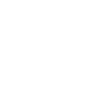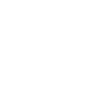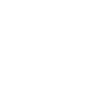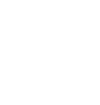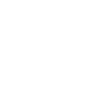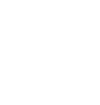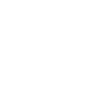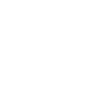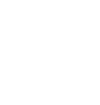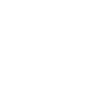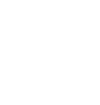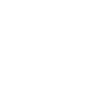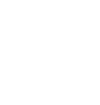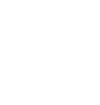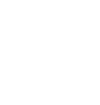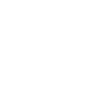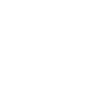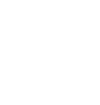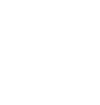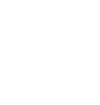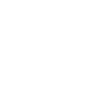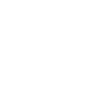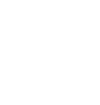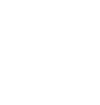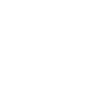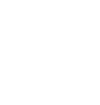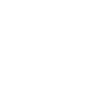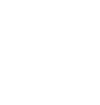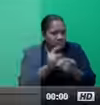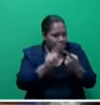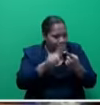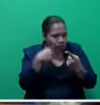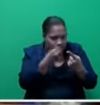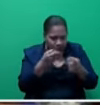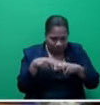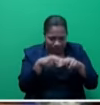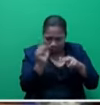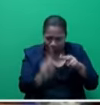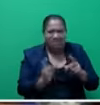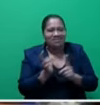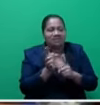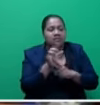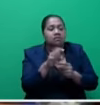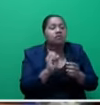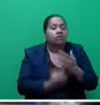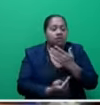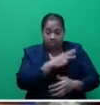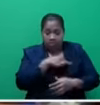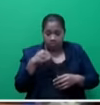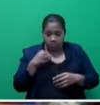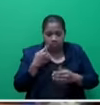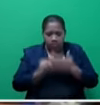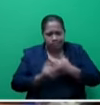Speaker, as we all know, rice is one of the staple foods in Fiji today. The ministry had developed assistance packages to address rice production